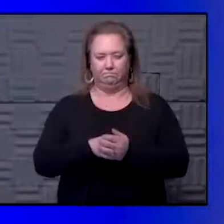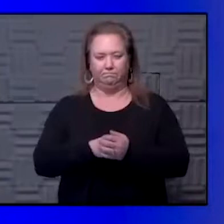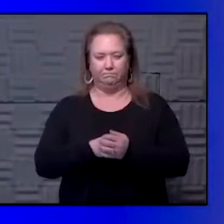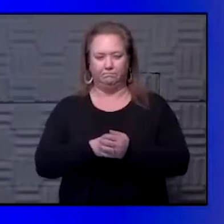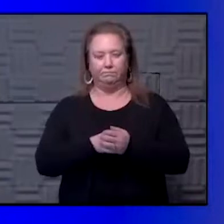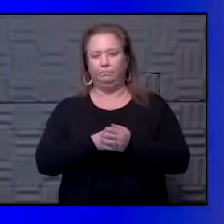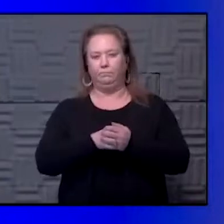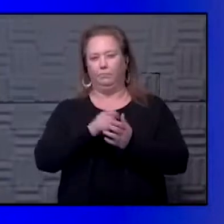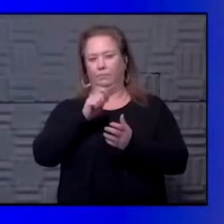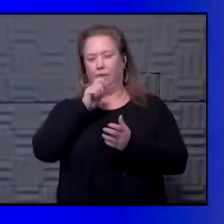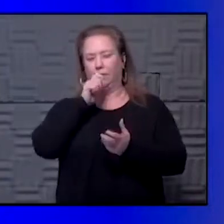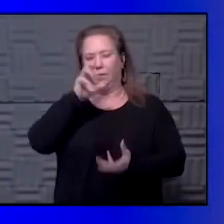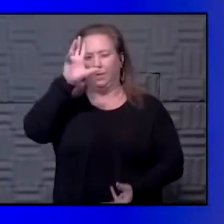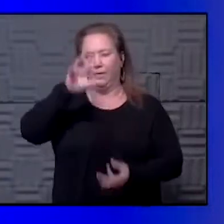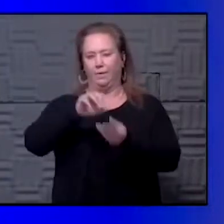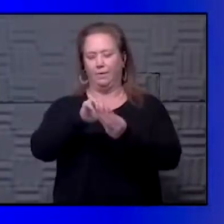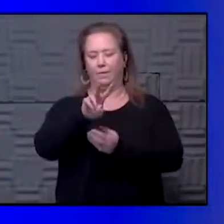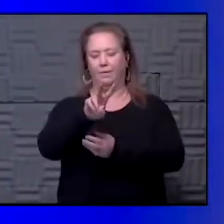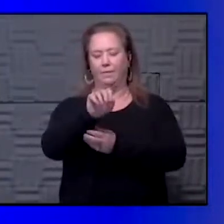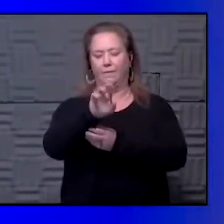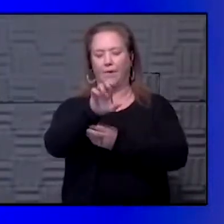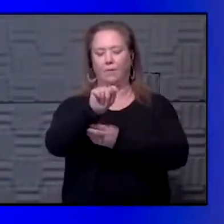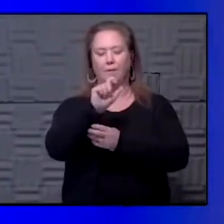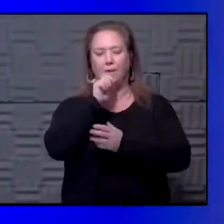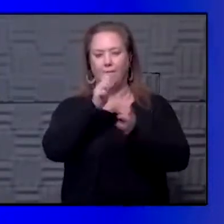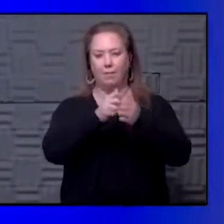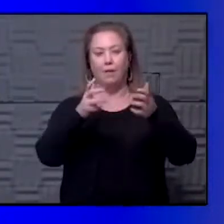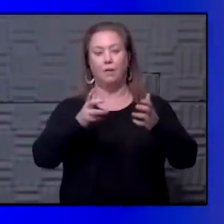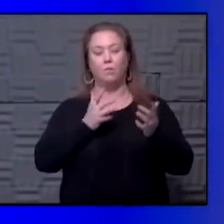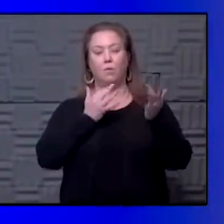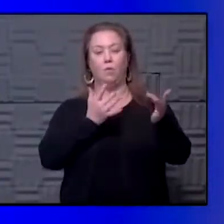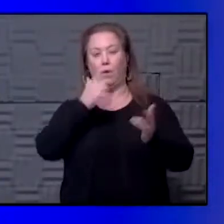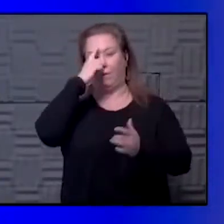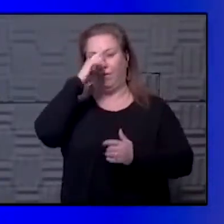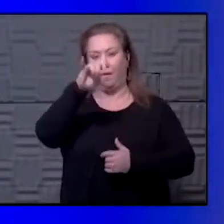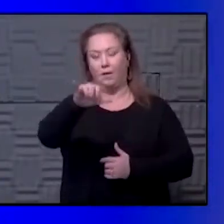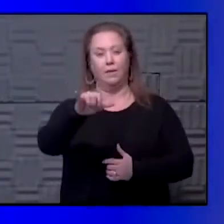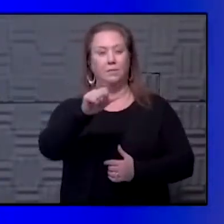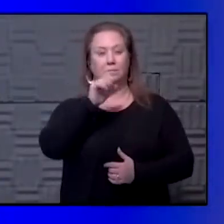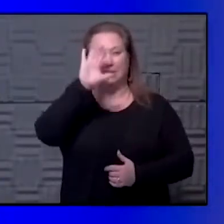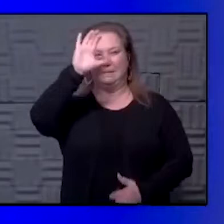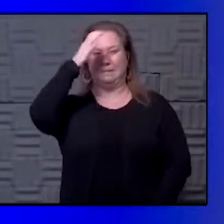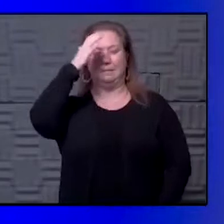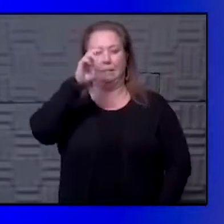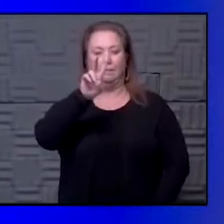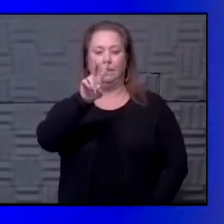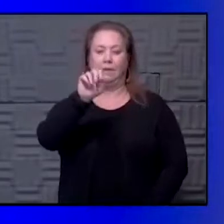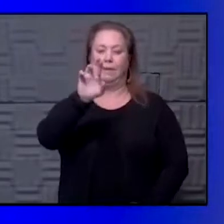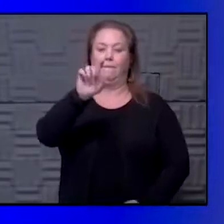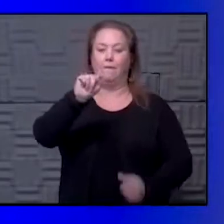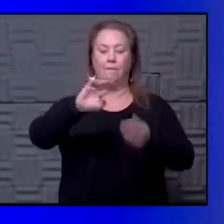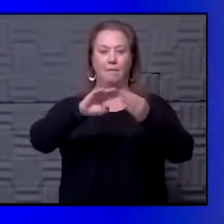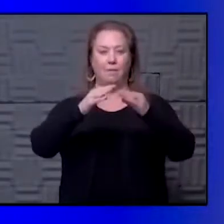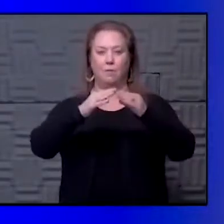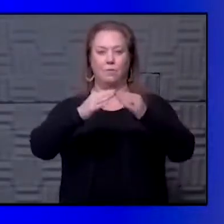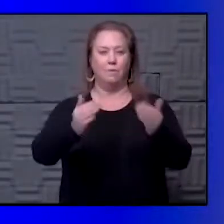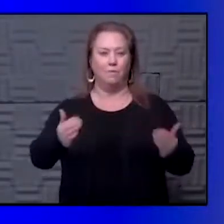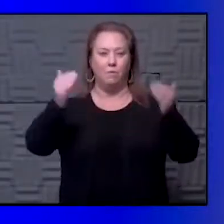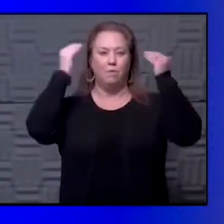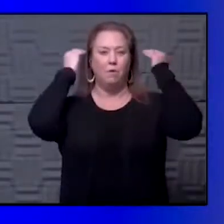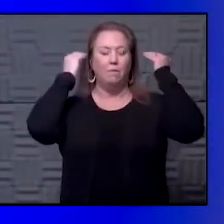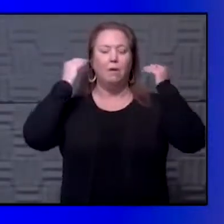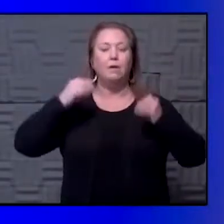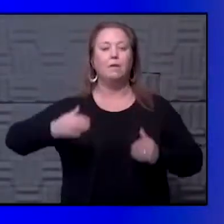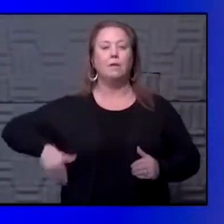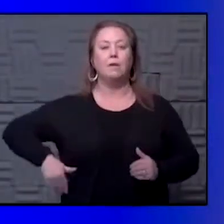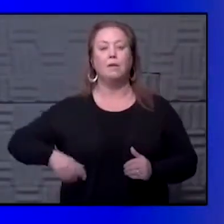that variant population either. So we're certainly waiting for that. It doesn't seem like the variant numbers are overwhelming. And again,